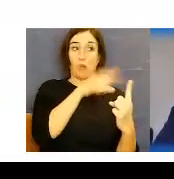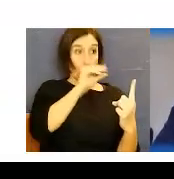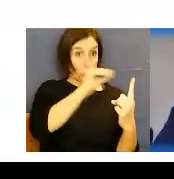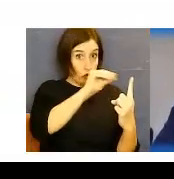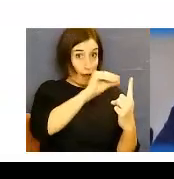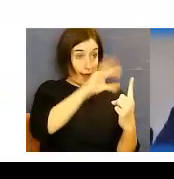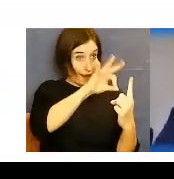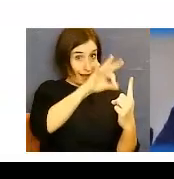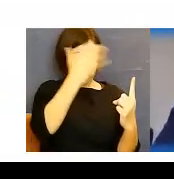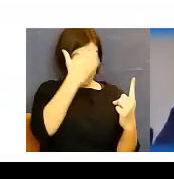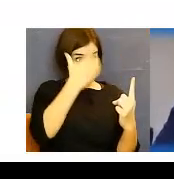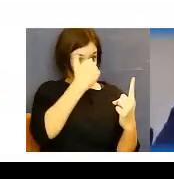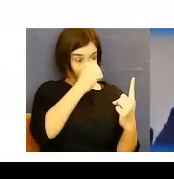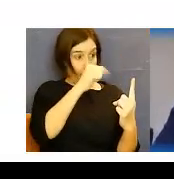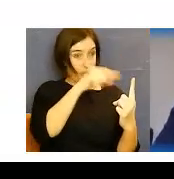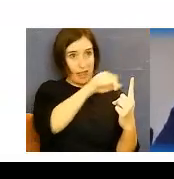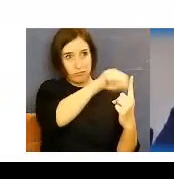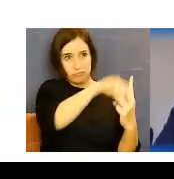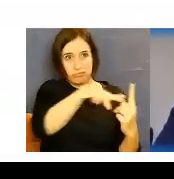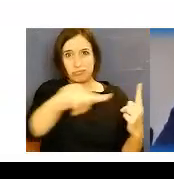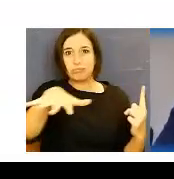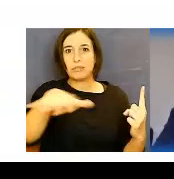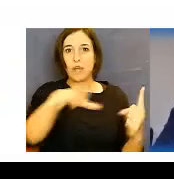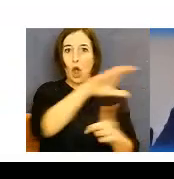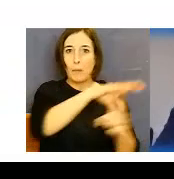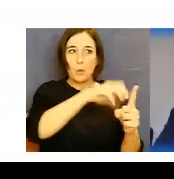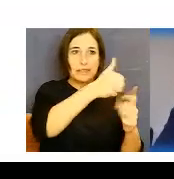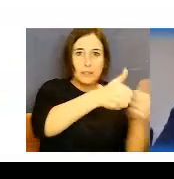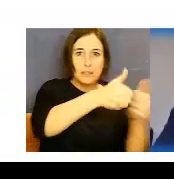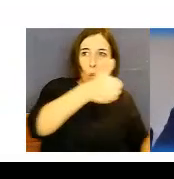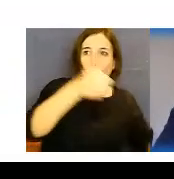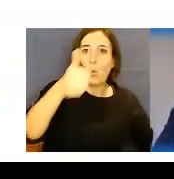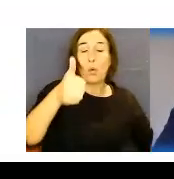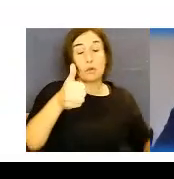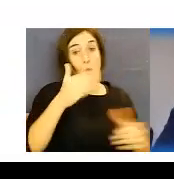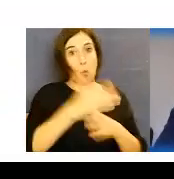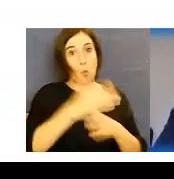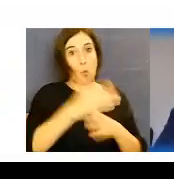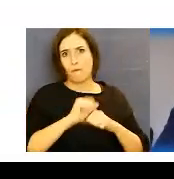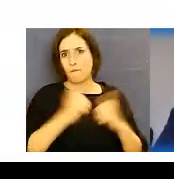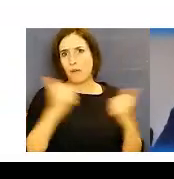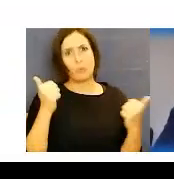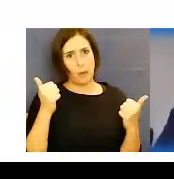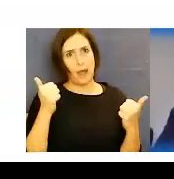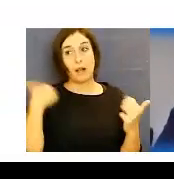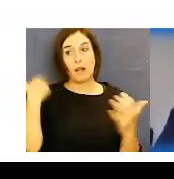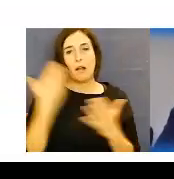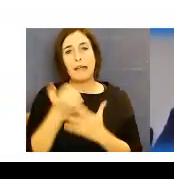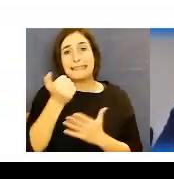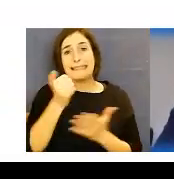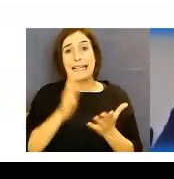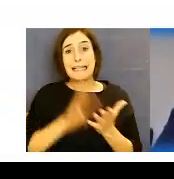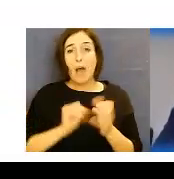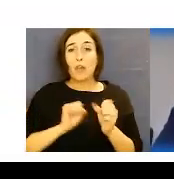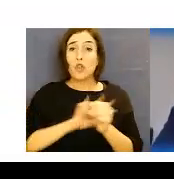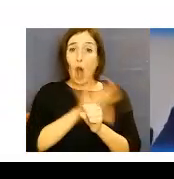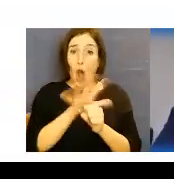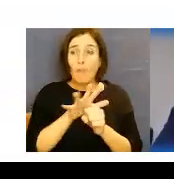with the community to actually support people. It's really, really worked successfully, and especially in the last 6 months, you know, around COVID issues, you know, people staying